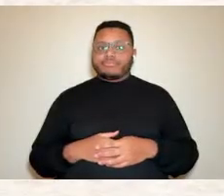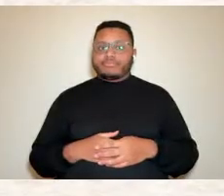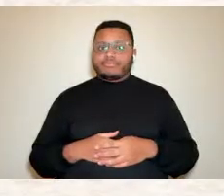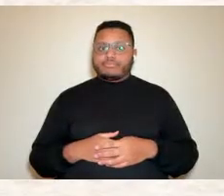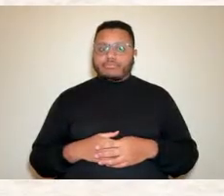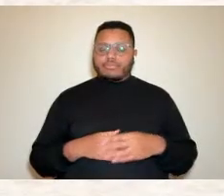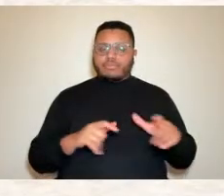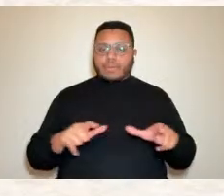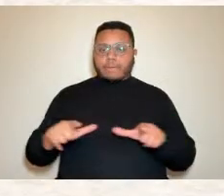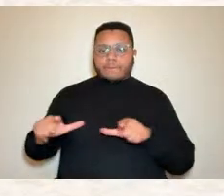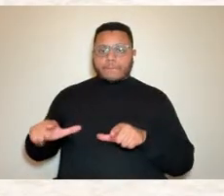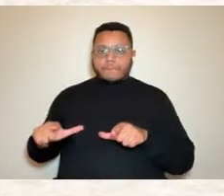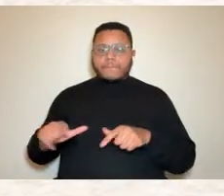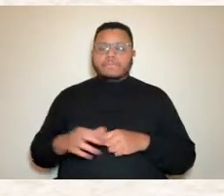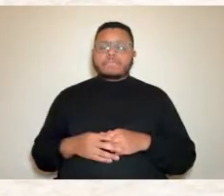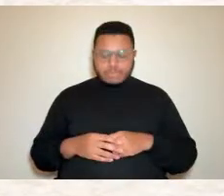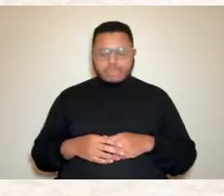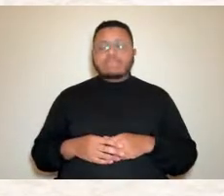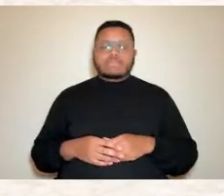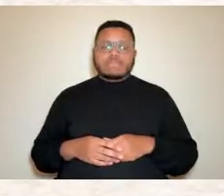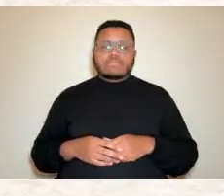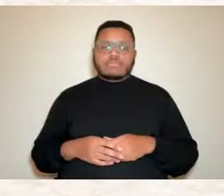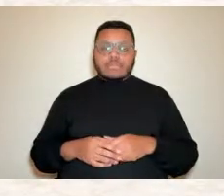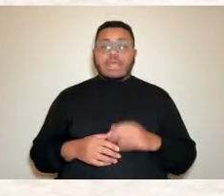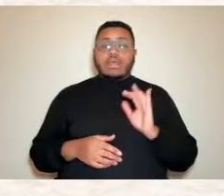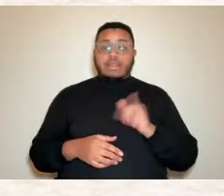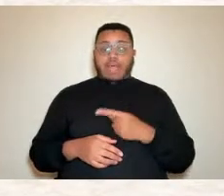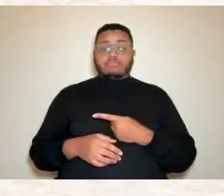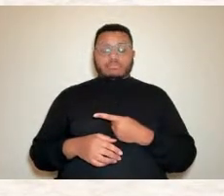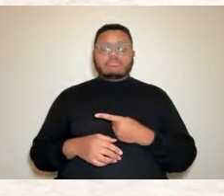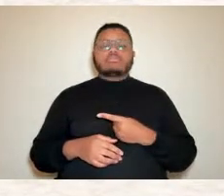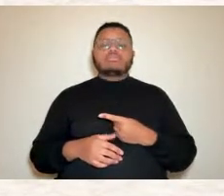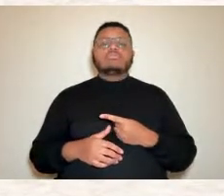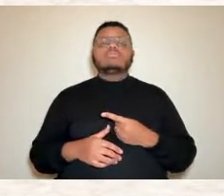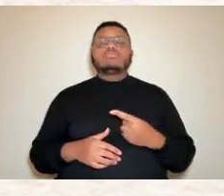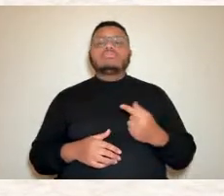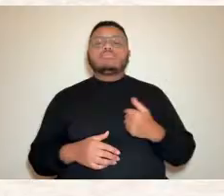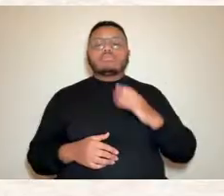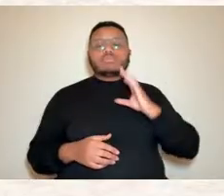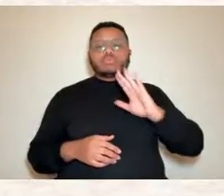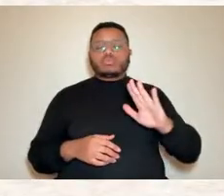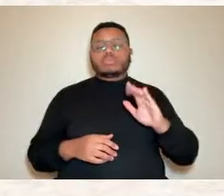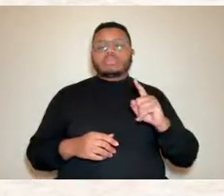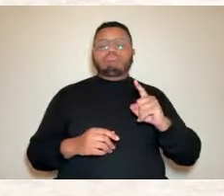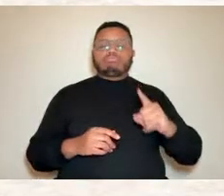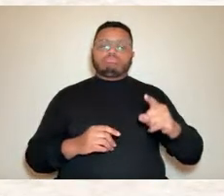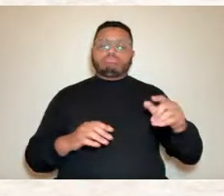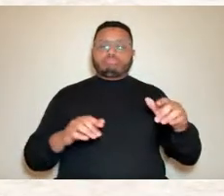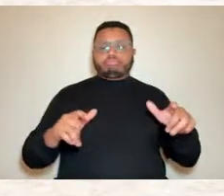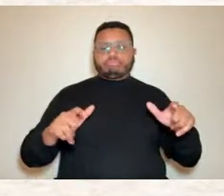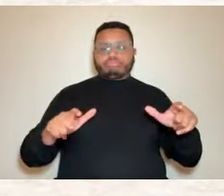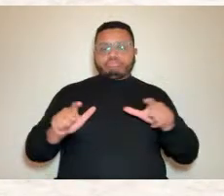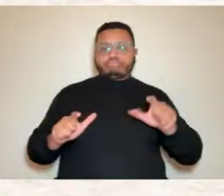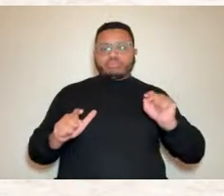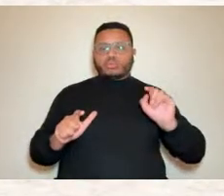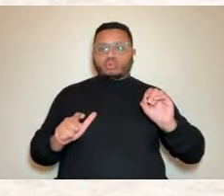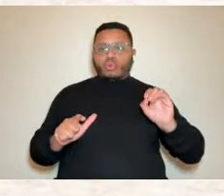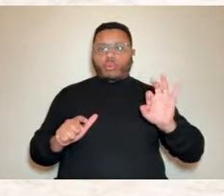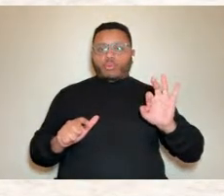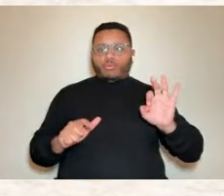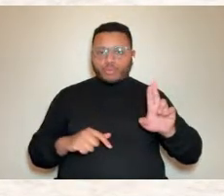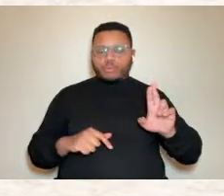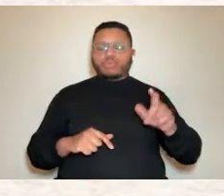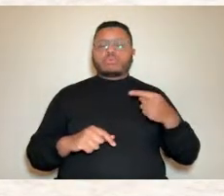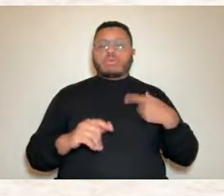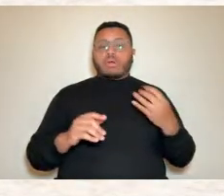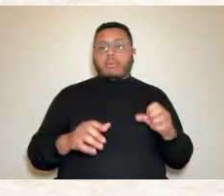Put it right here. All right, so on this baking sheet, I'm just gonna line up the tofu after I have tossed it in